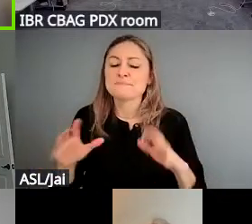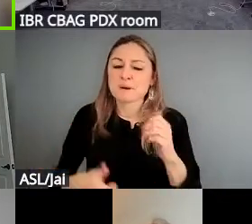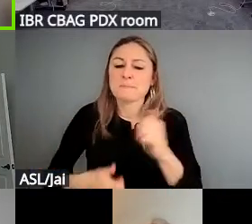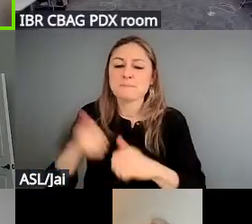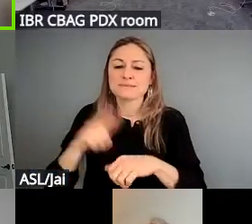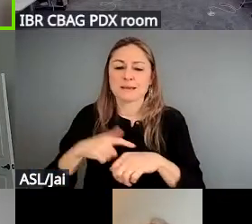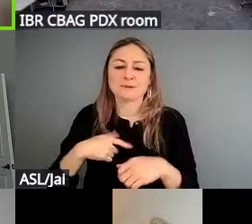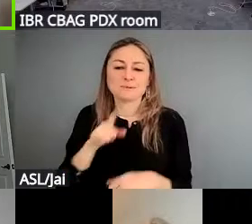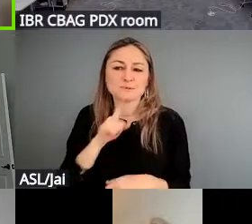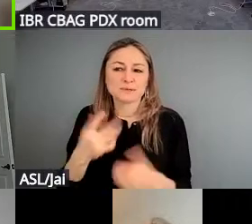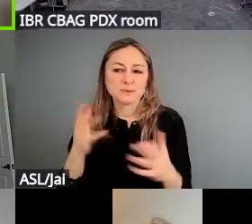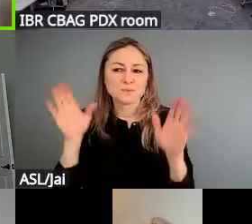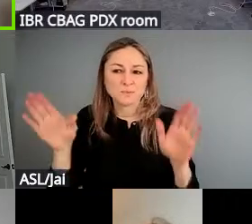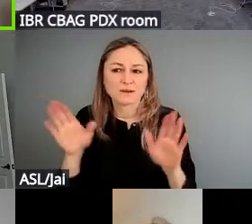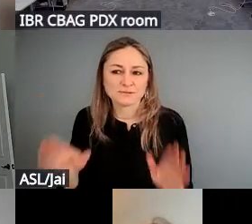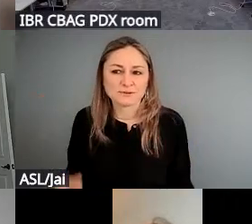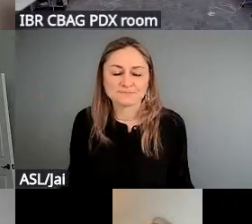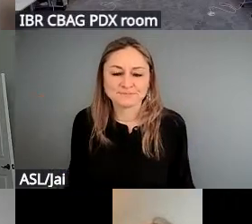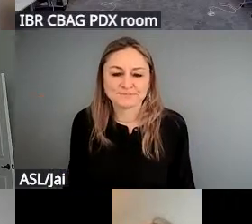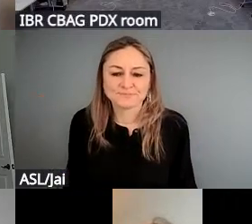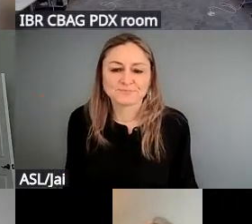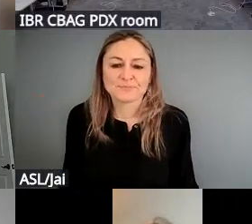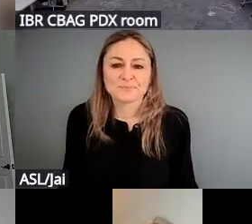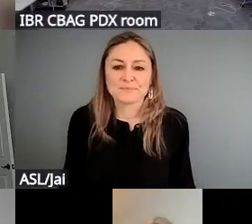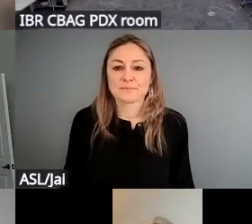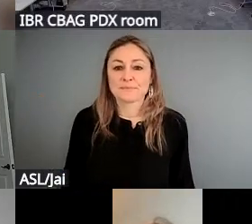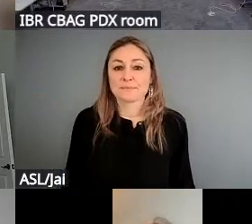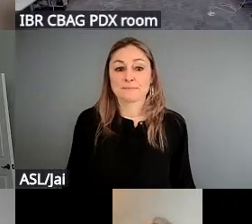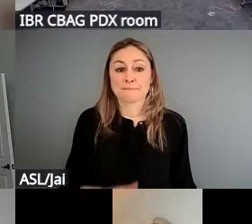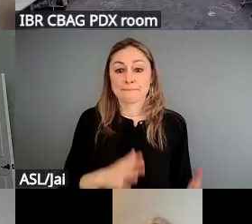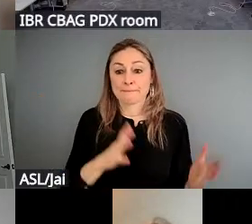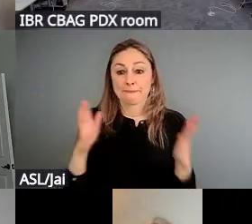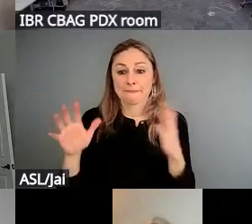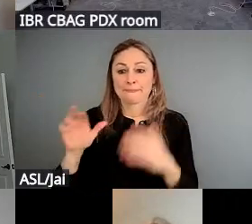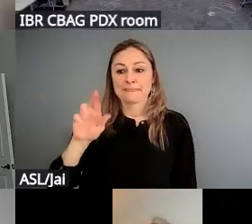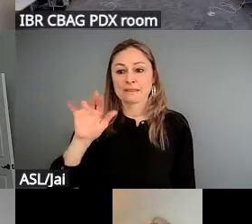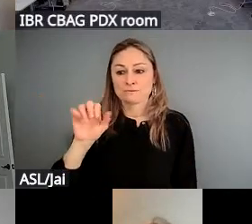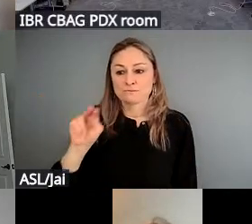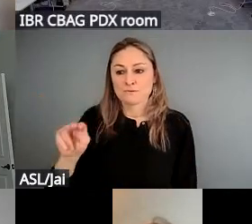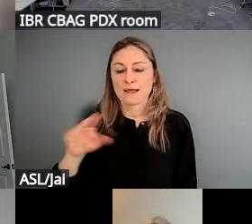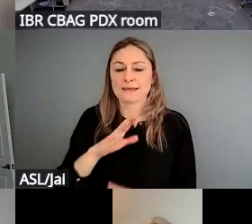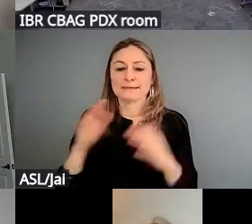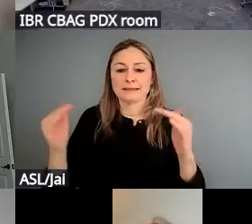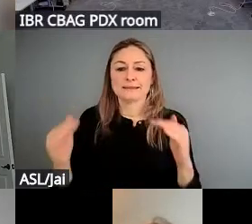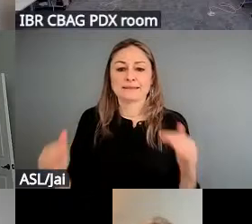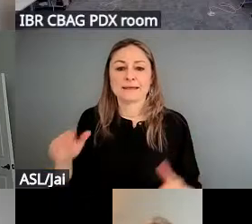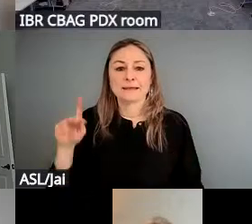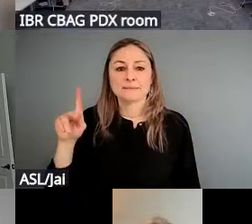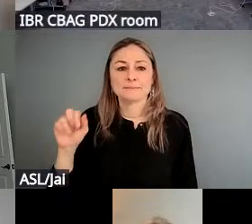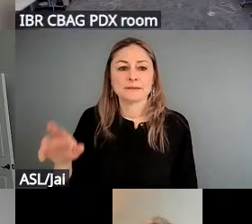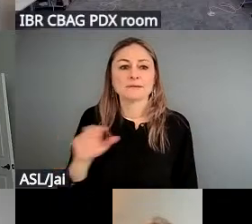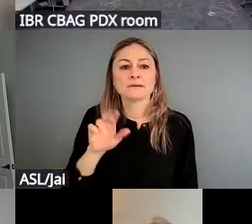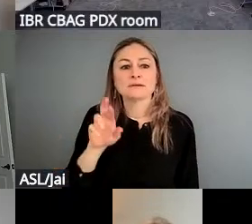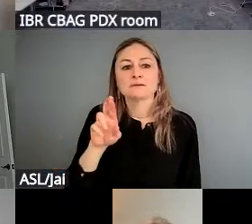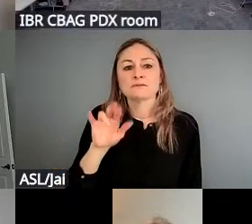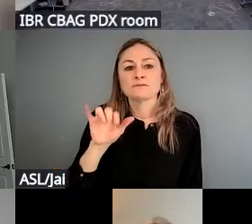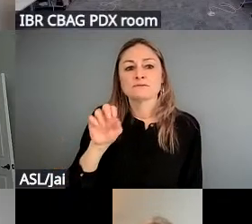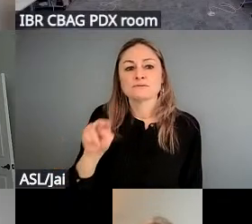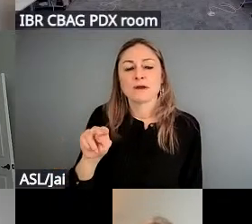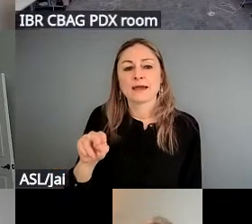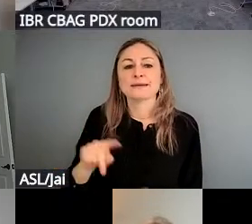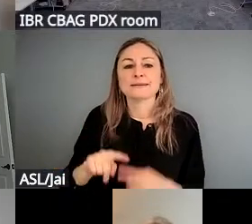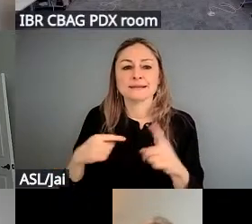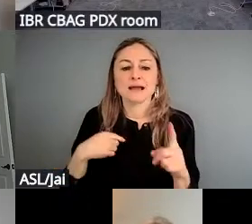thing. Thanks, Janie. We'll go to Ryan and then Peter. I'm Ryan Winsheimer. I'm the ODOT Region